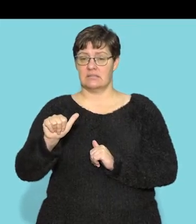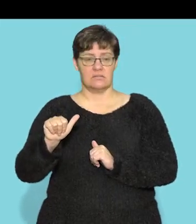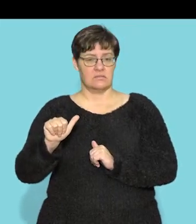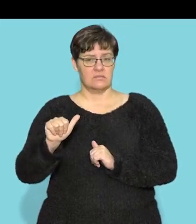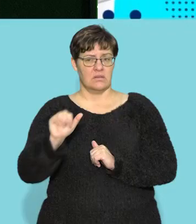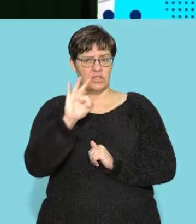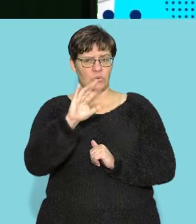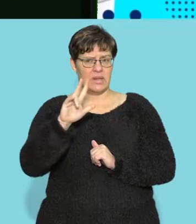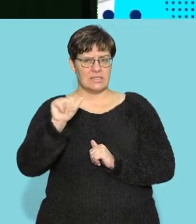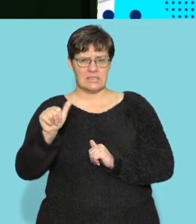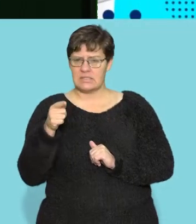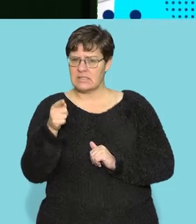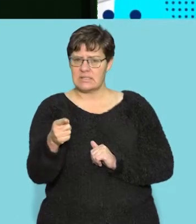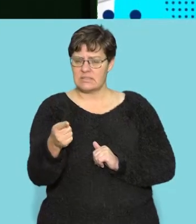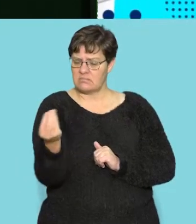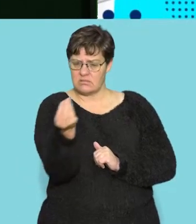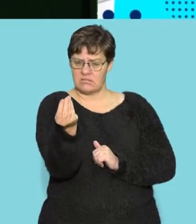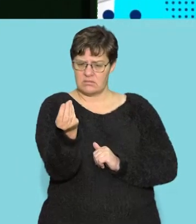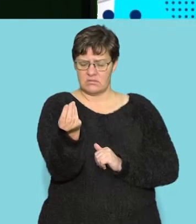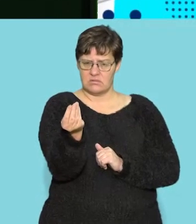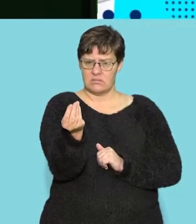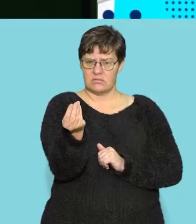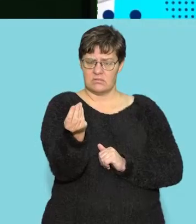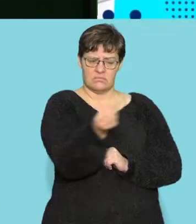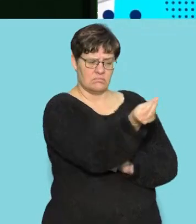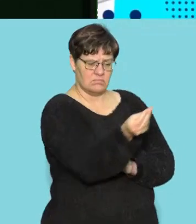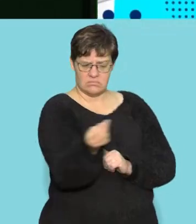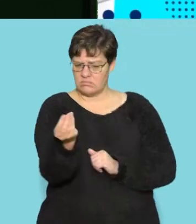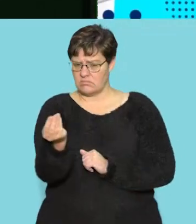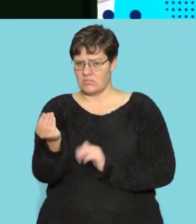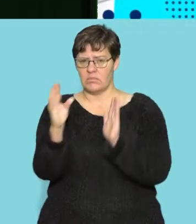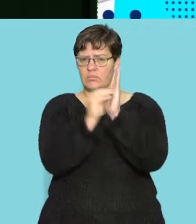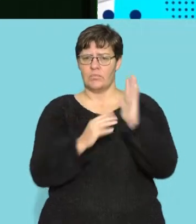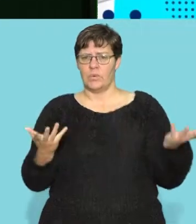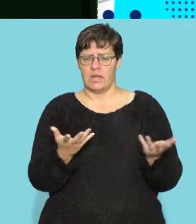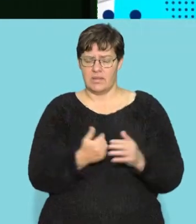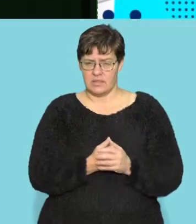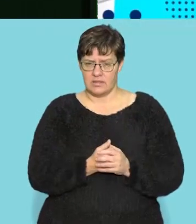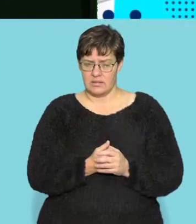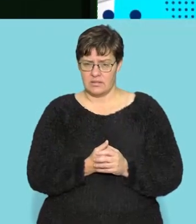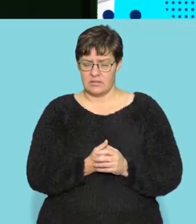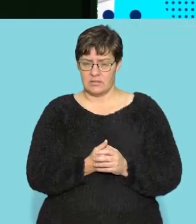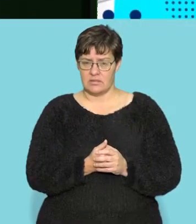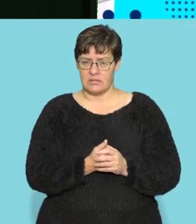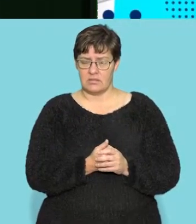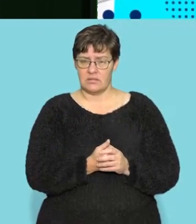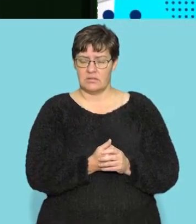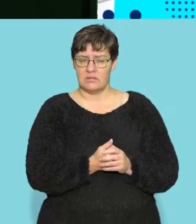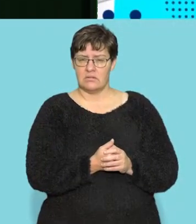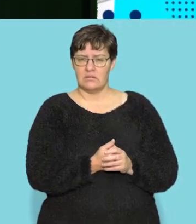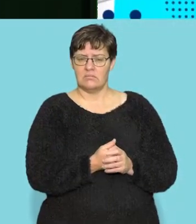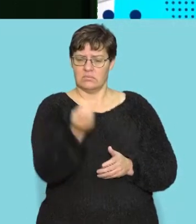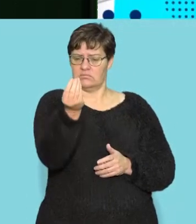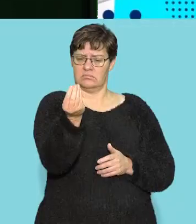do? Where will the 386 be recorded? Or, in other words, what do you do